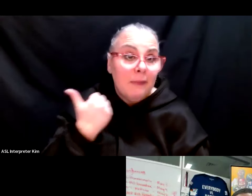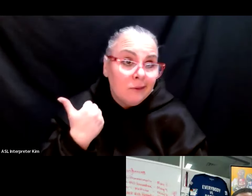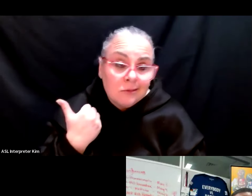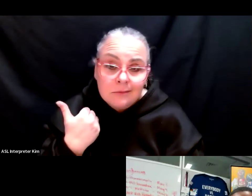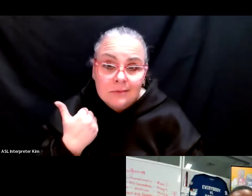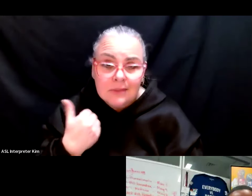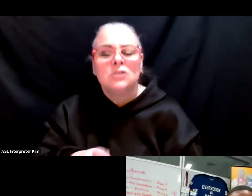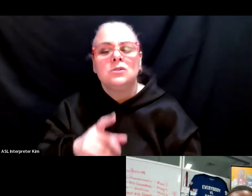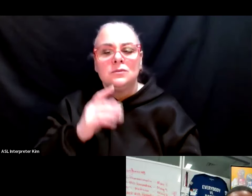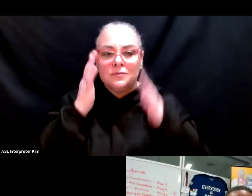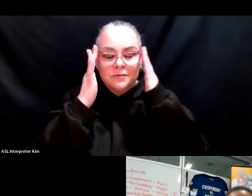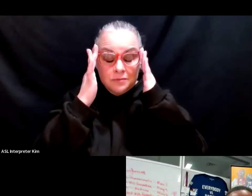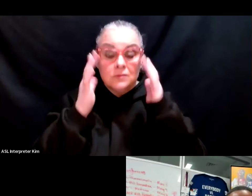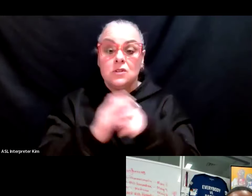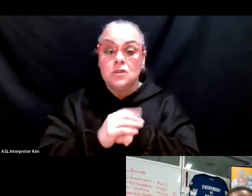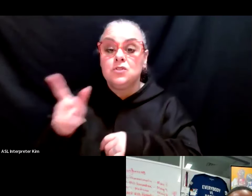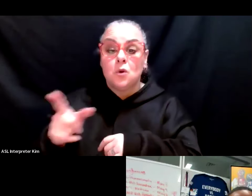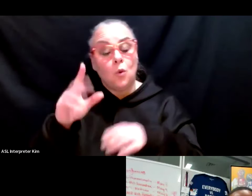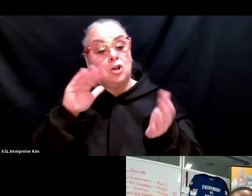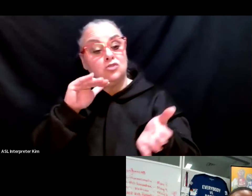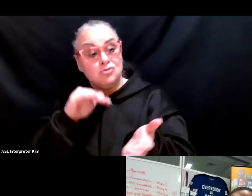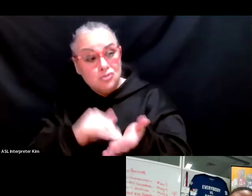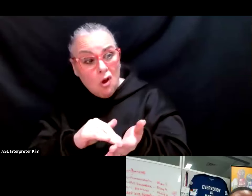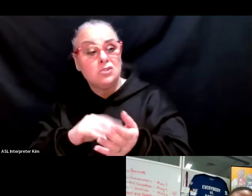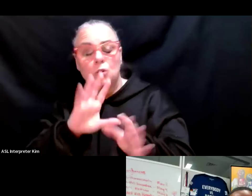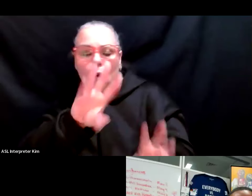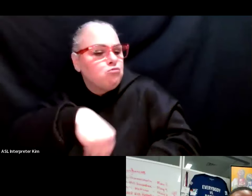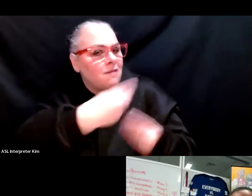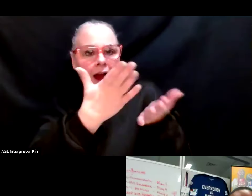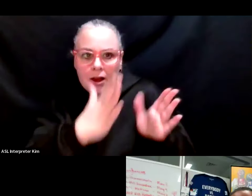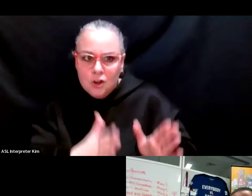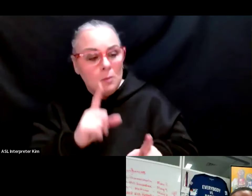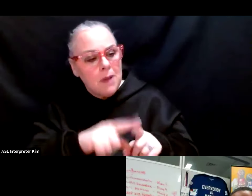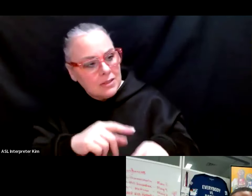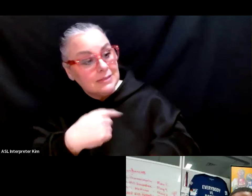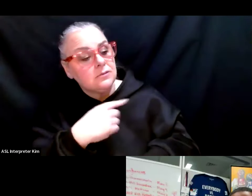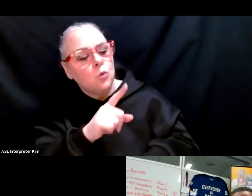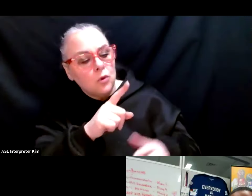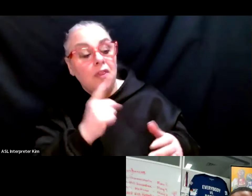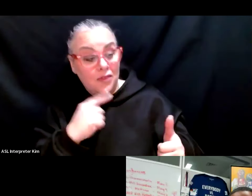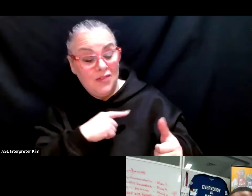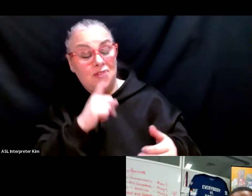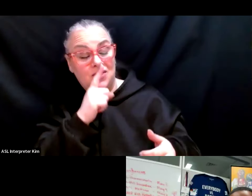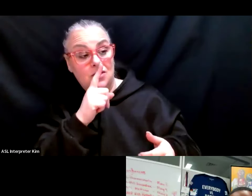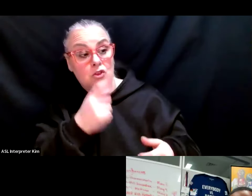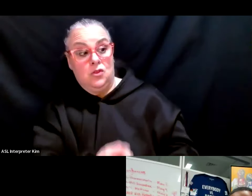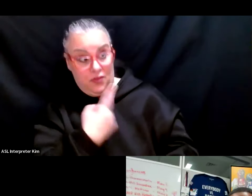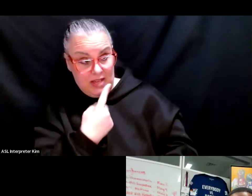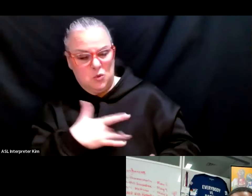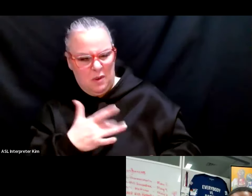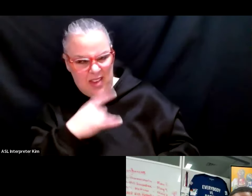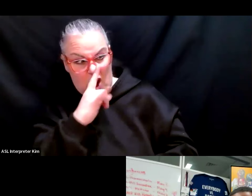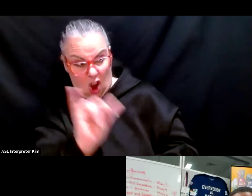really educate, well, the provider has to really educate the patient about what to expect with the medication.